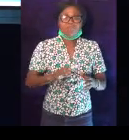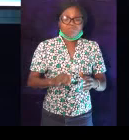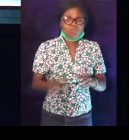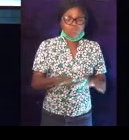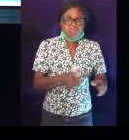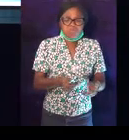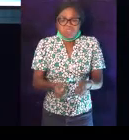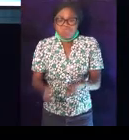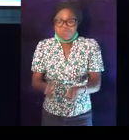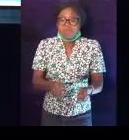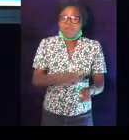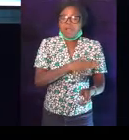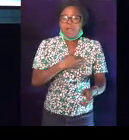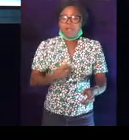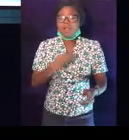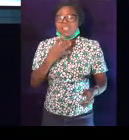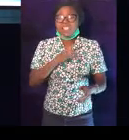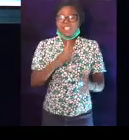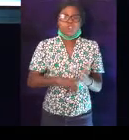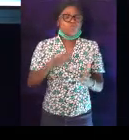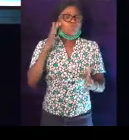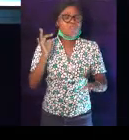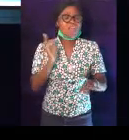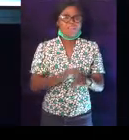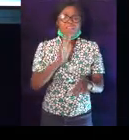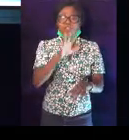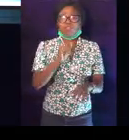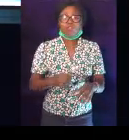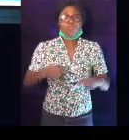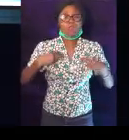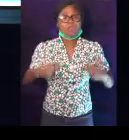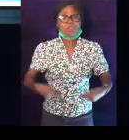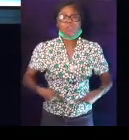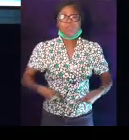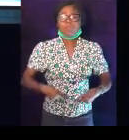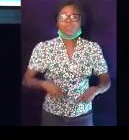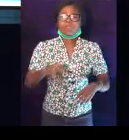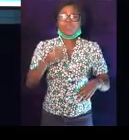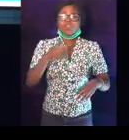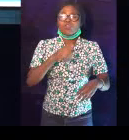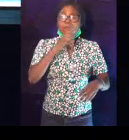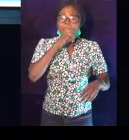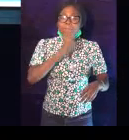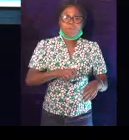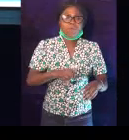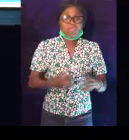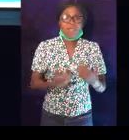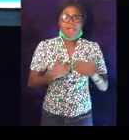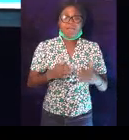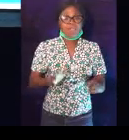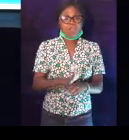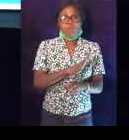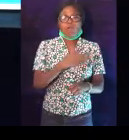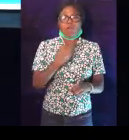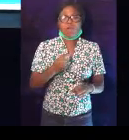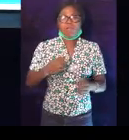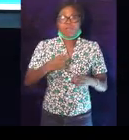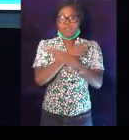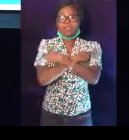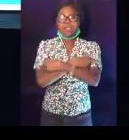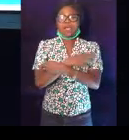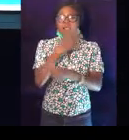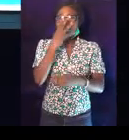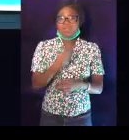them sleep late. This will really affect your health. So you must have enough rest. When it is time to sleep, you go and